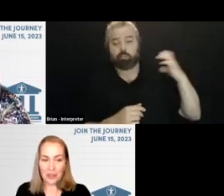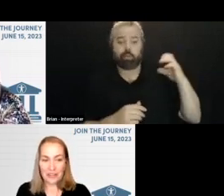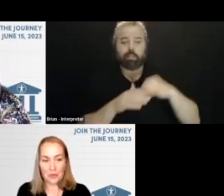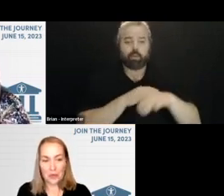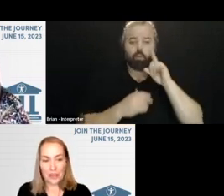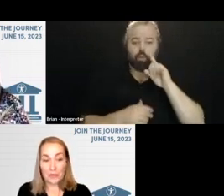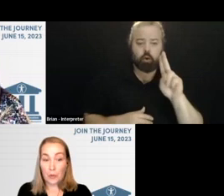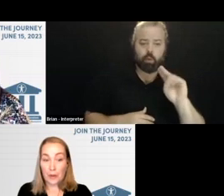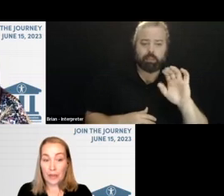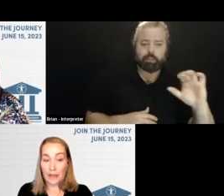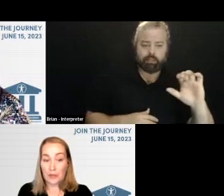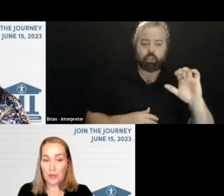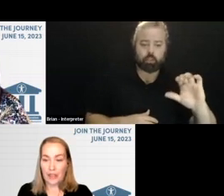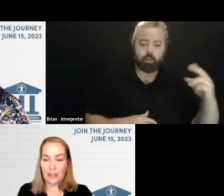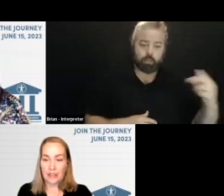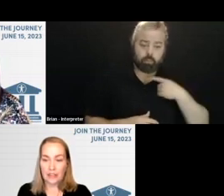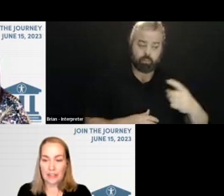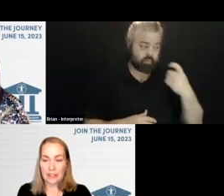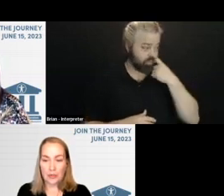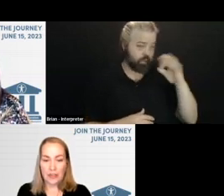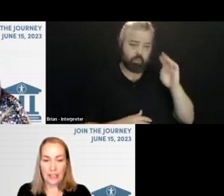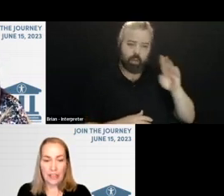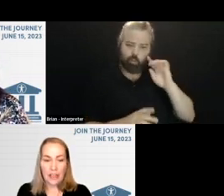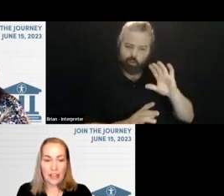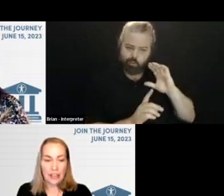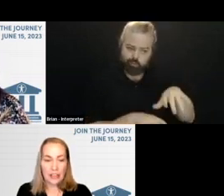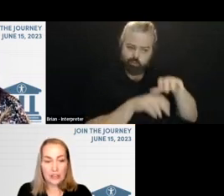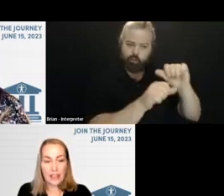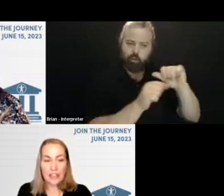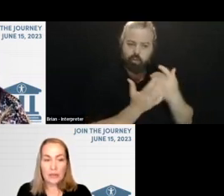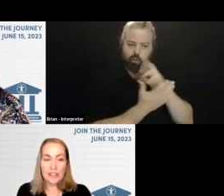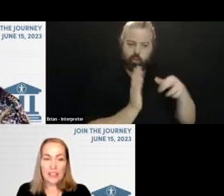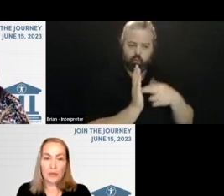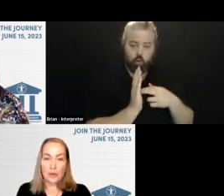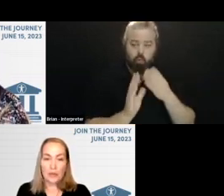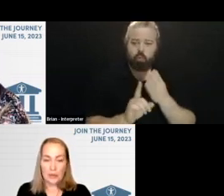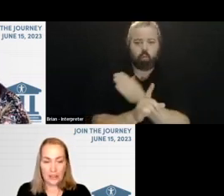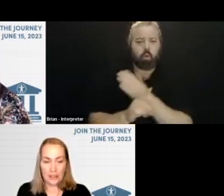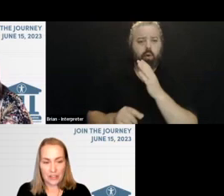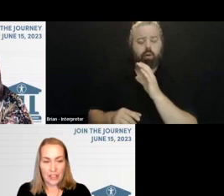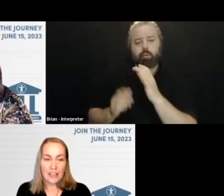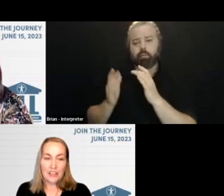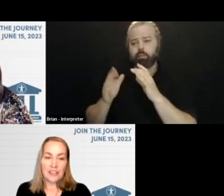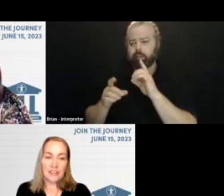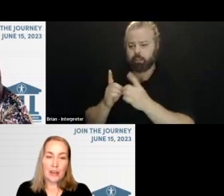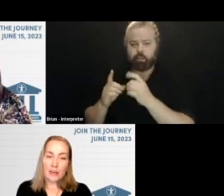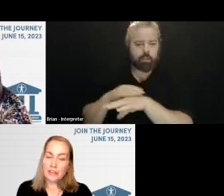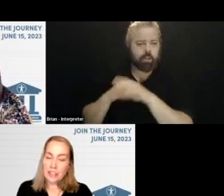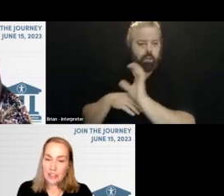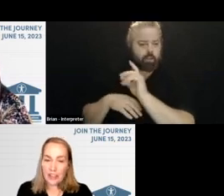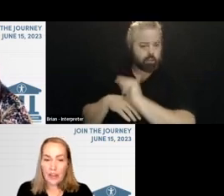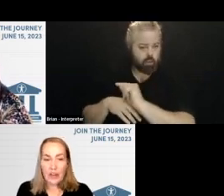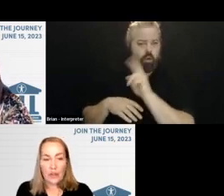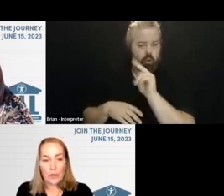She took on this role in February after being a digital accessibility consultant at UNC for 3 years. Chelsea has a background